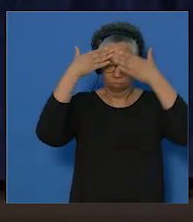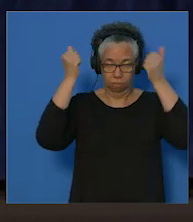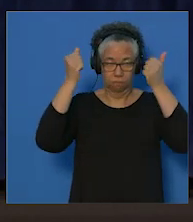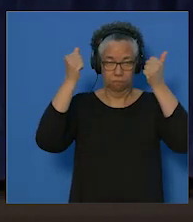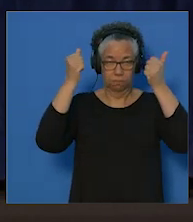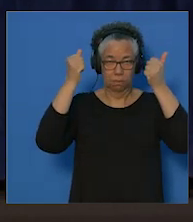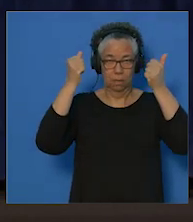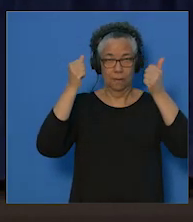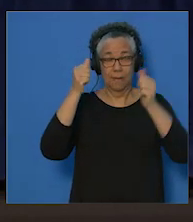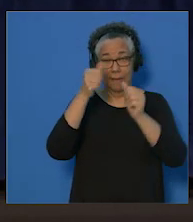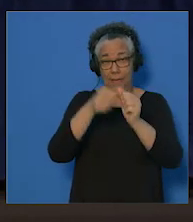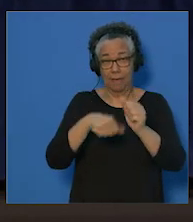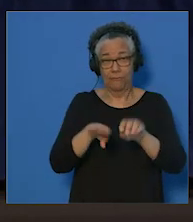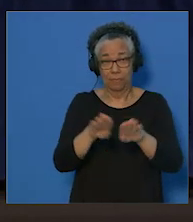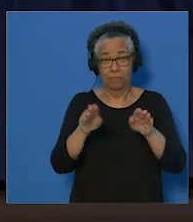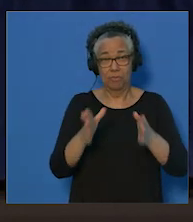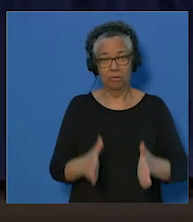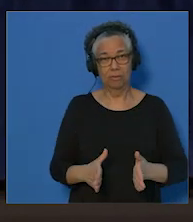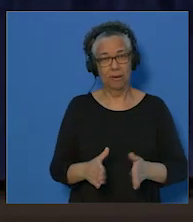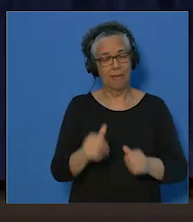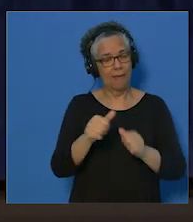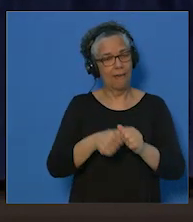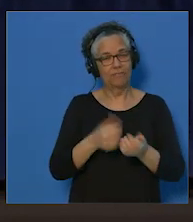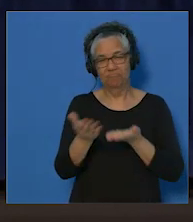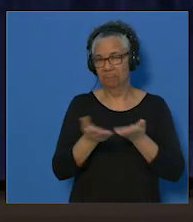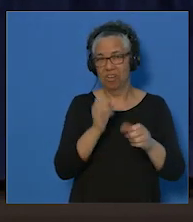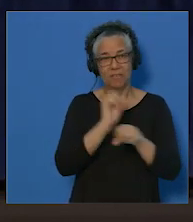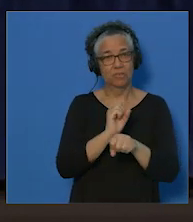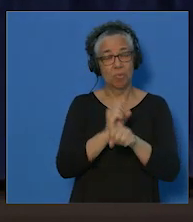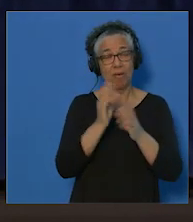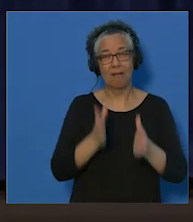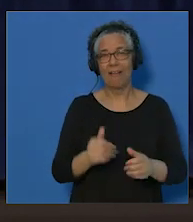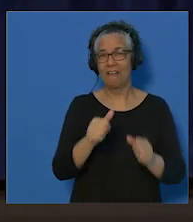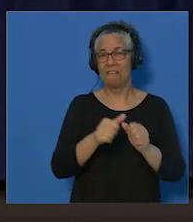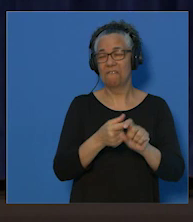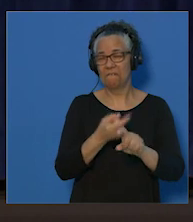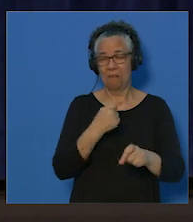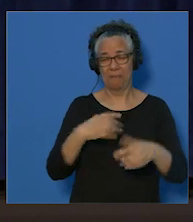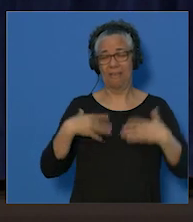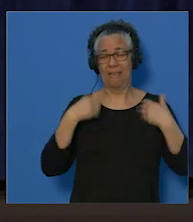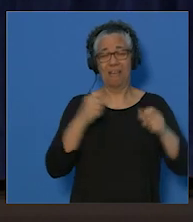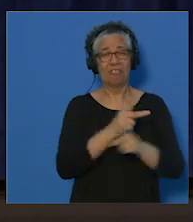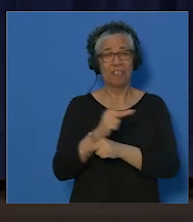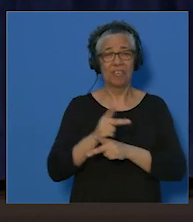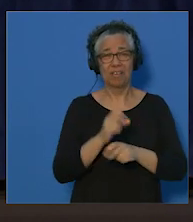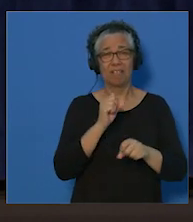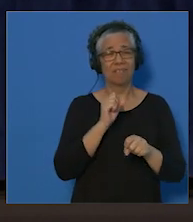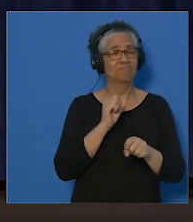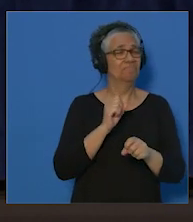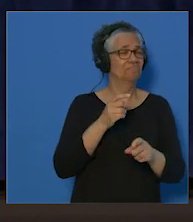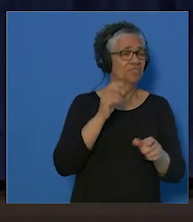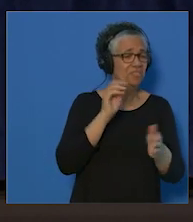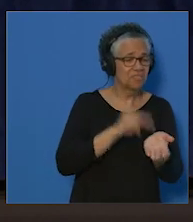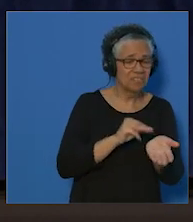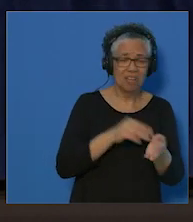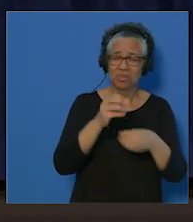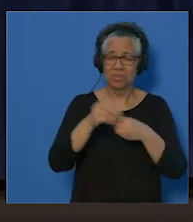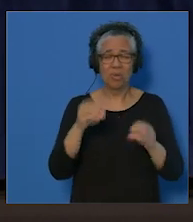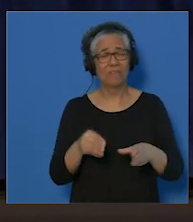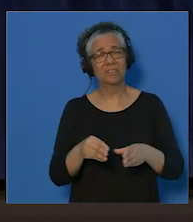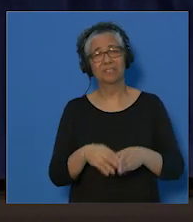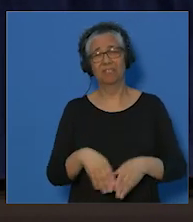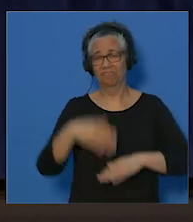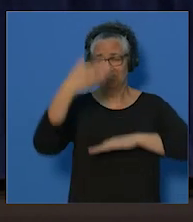and every Bermudian, every essential service worker, everyone from healthcare professionals in the hospital to the doctor's offices on the front